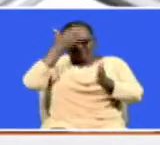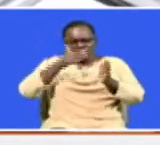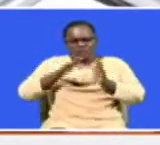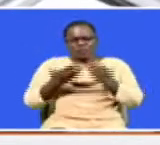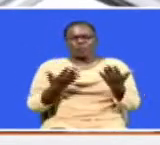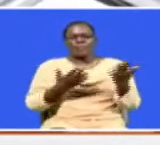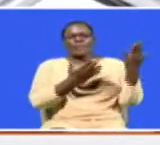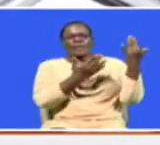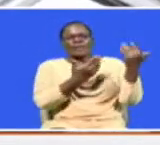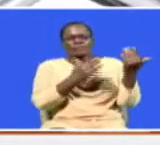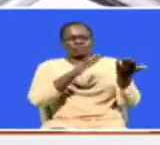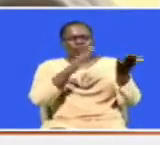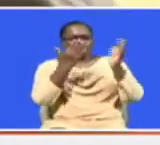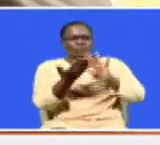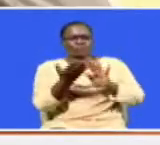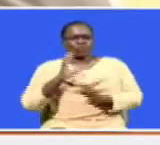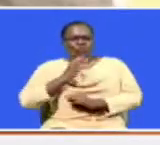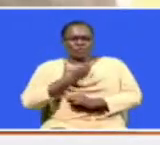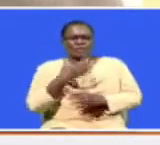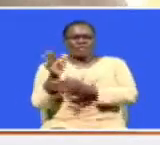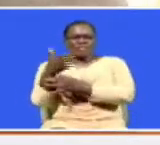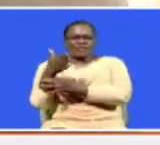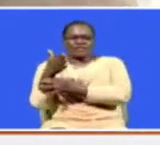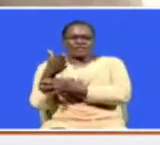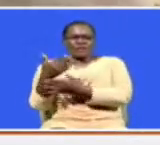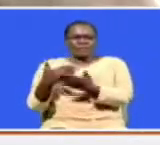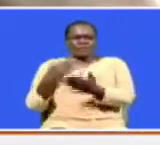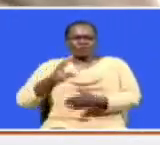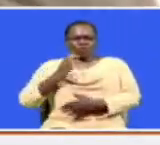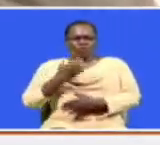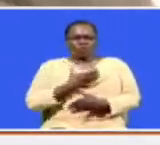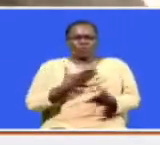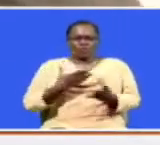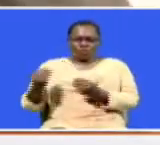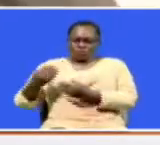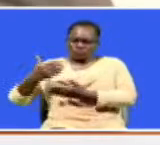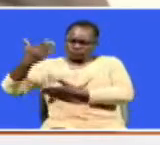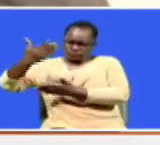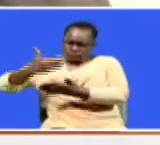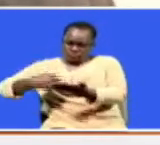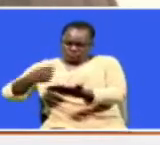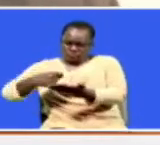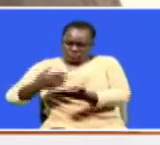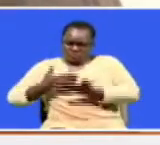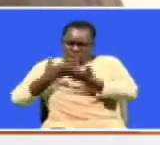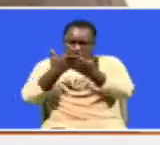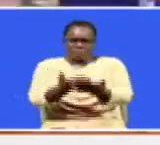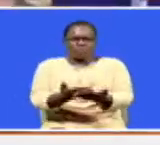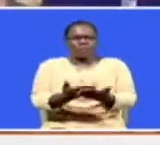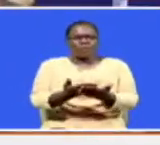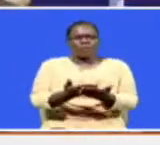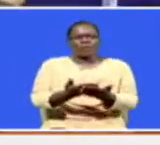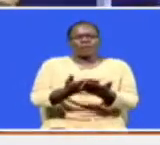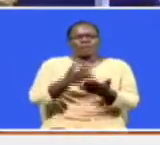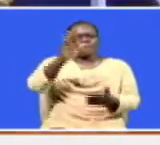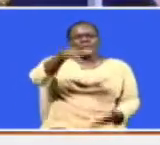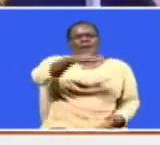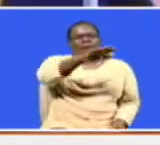are expected to appear before the committee on Thursday before the committee retreats to write a report and table it on the floor of the